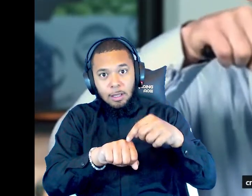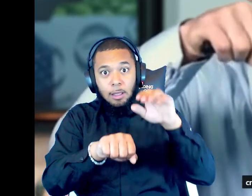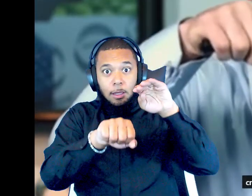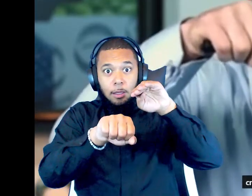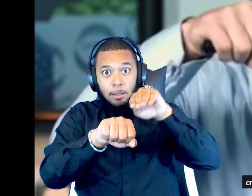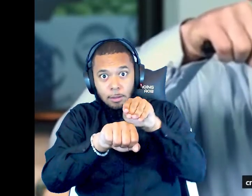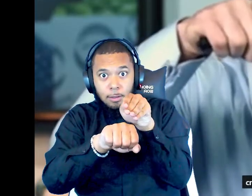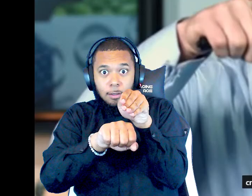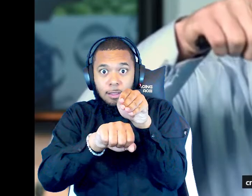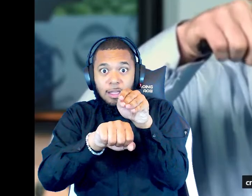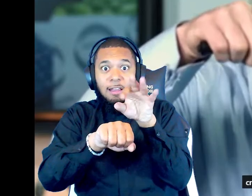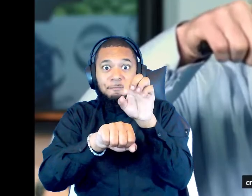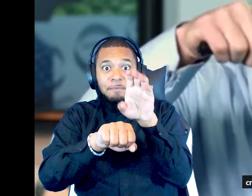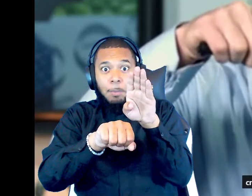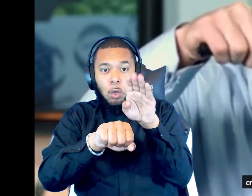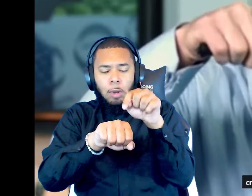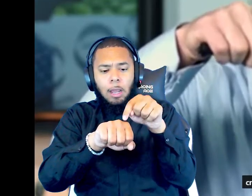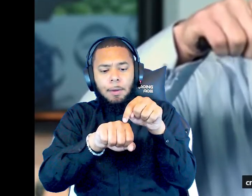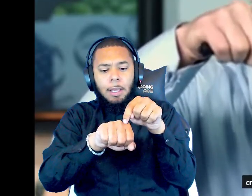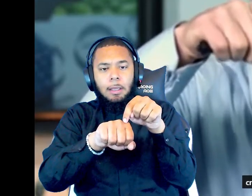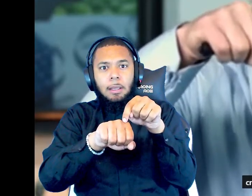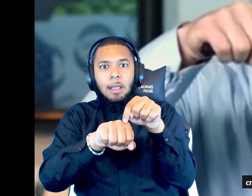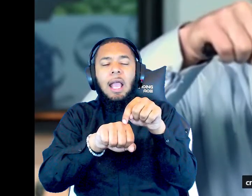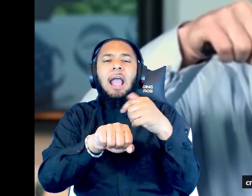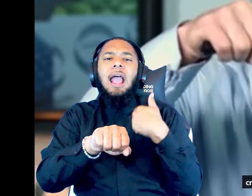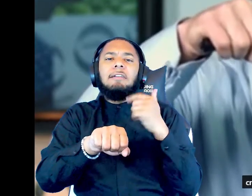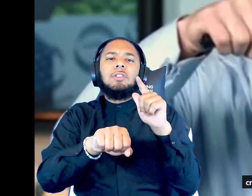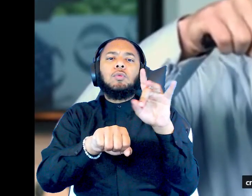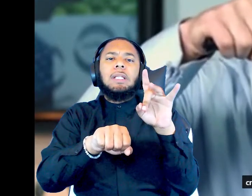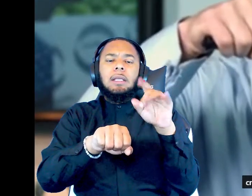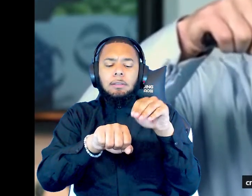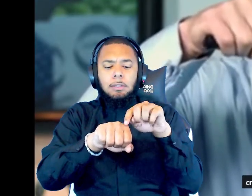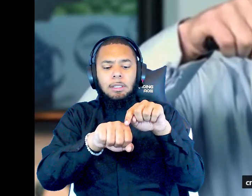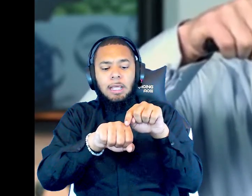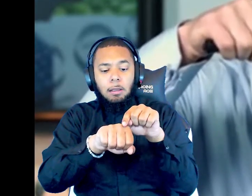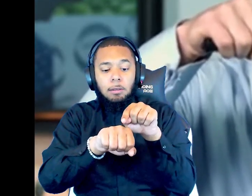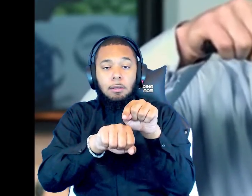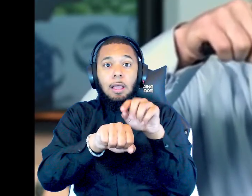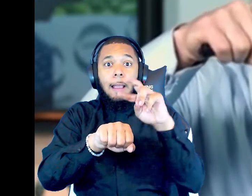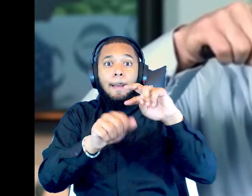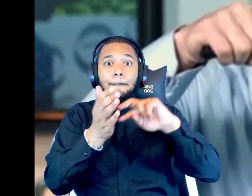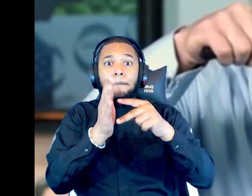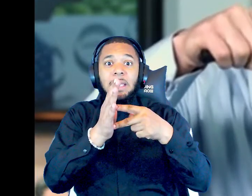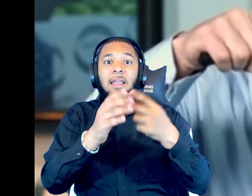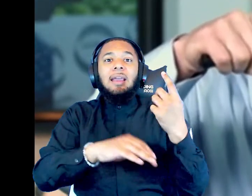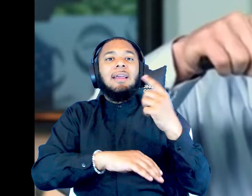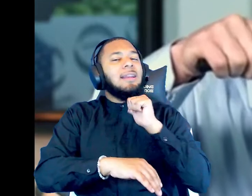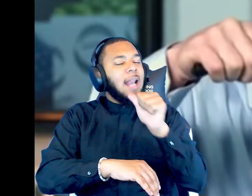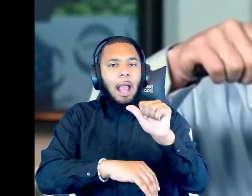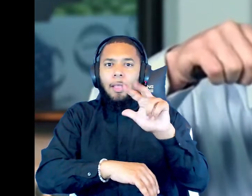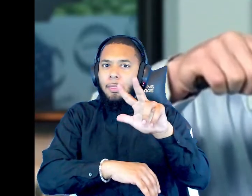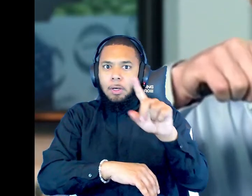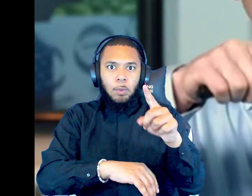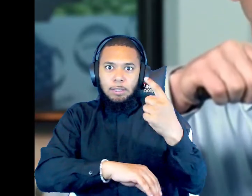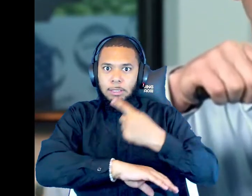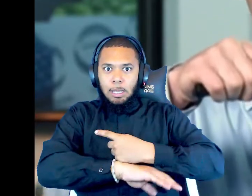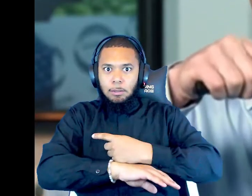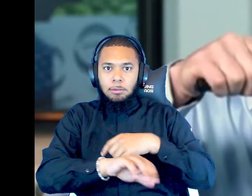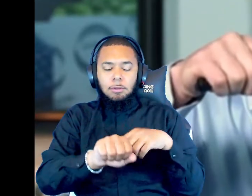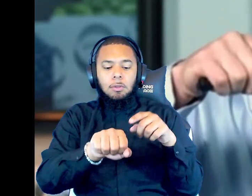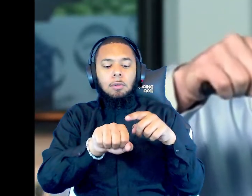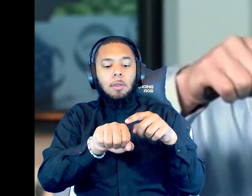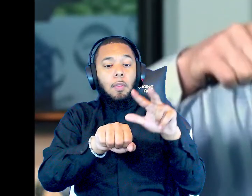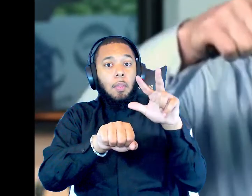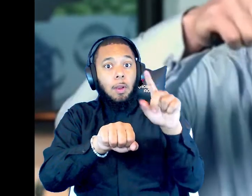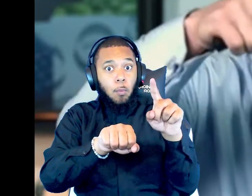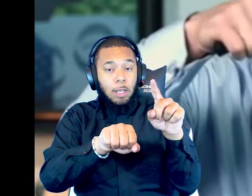the crevice, right, the trough. And the trough here is February. February only has 28 days, or 29 in a leap